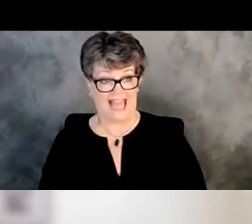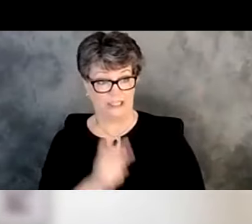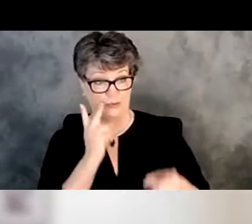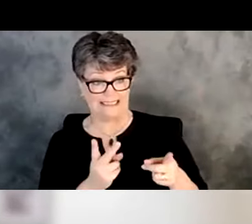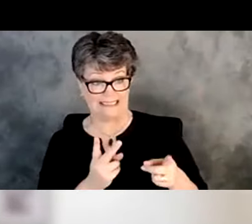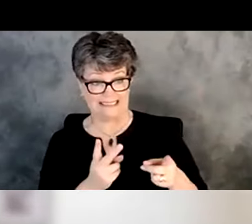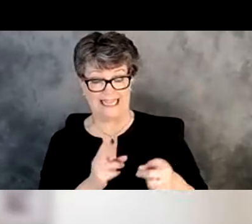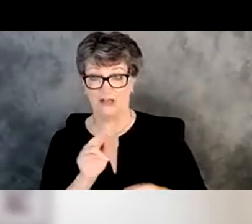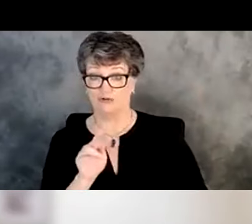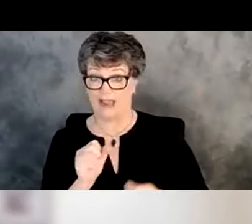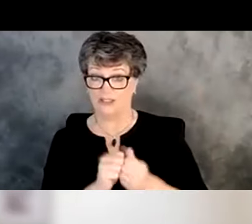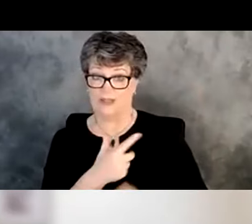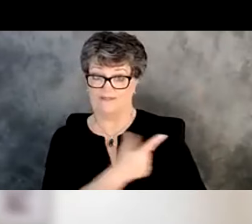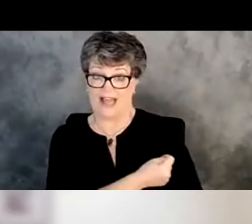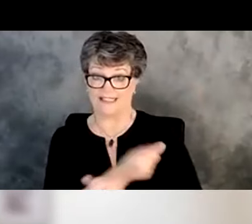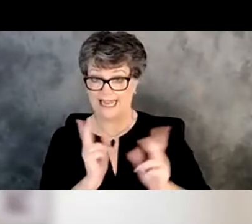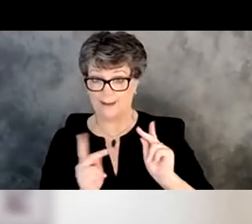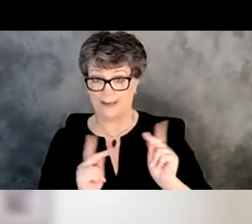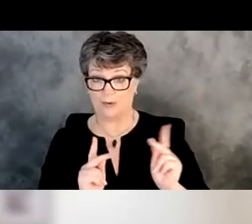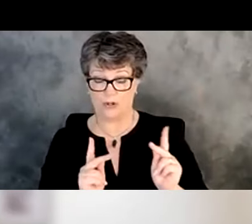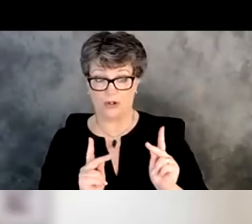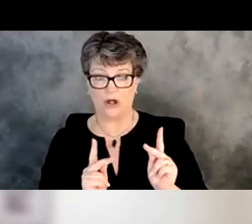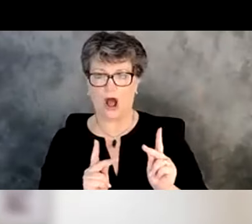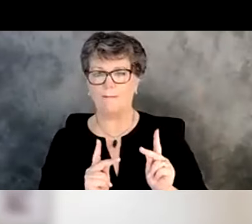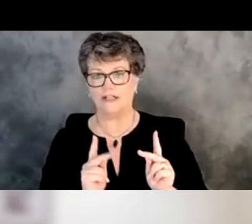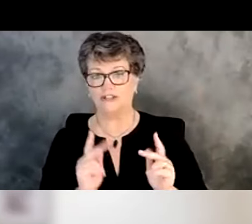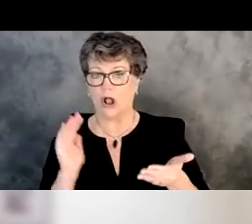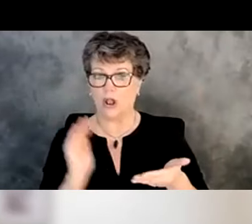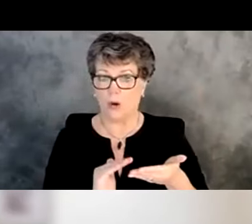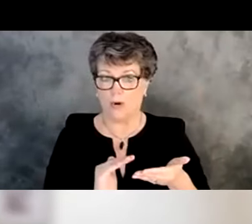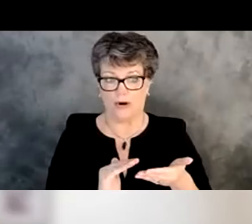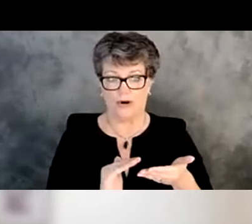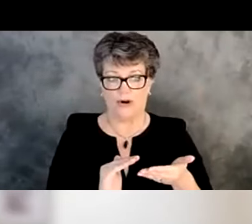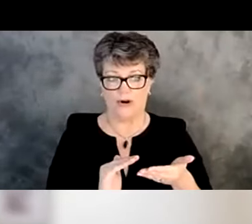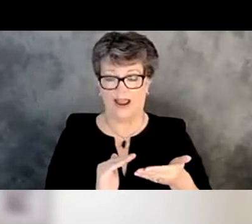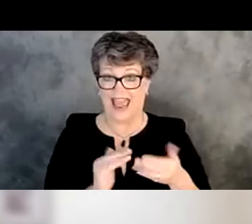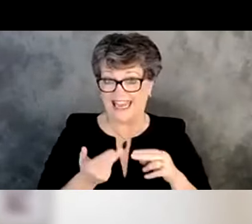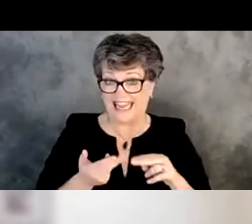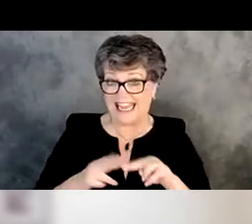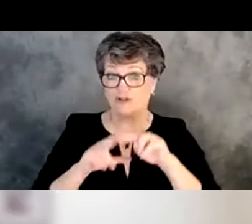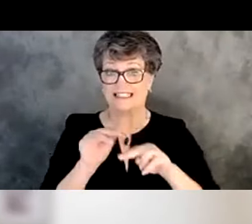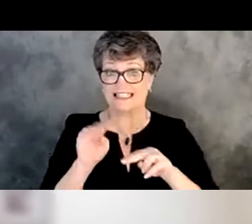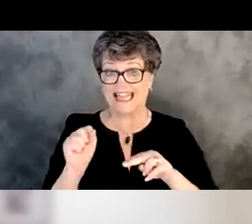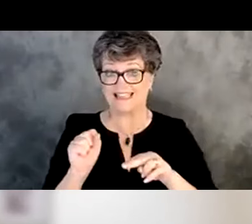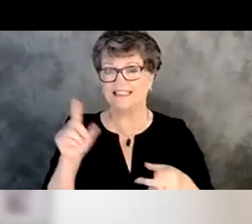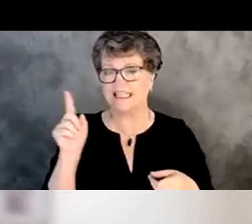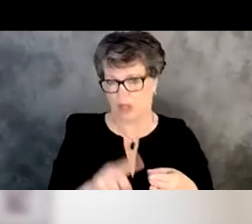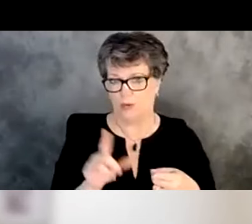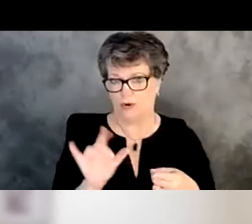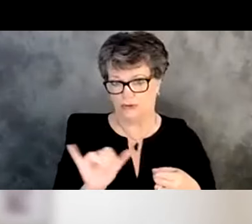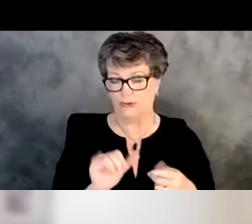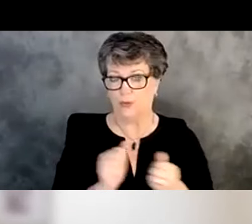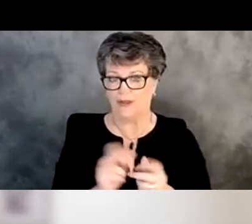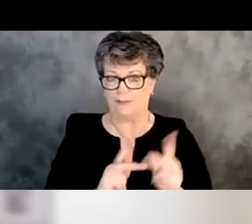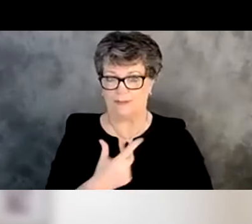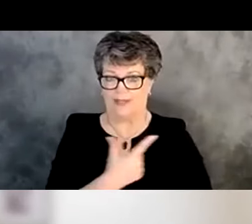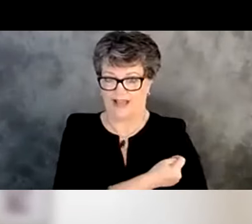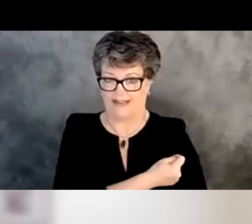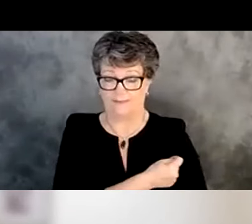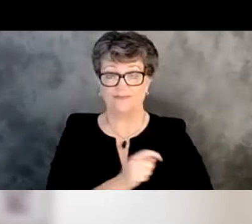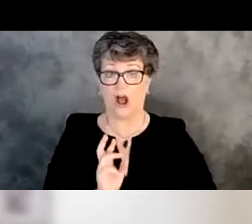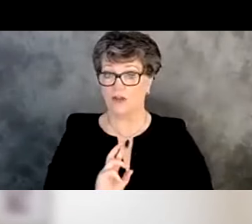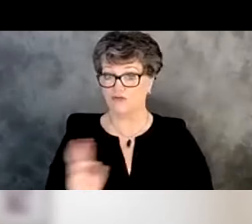rates among vaccinated individuals are much lower, and the rate of increase in cases is much lower as well. The text on the right gives